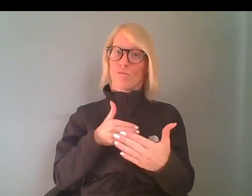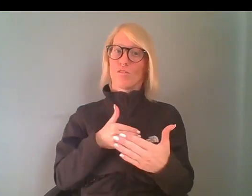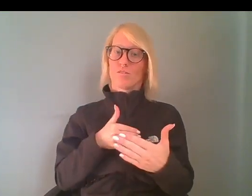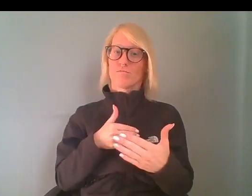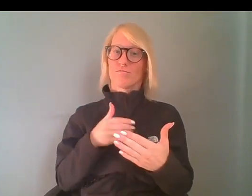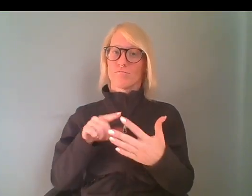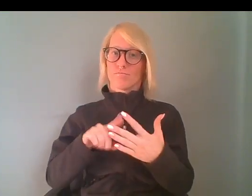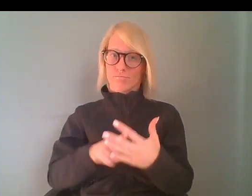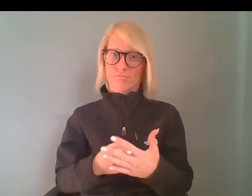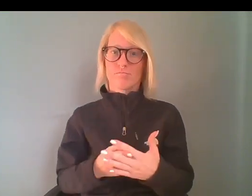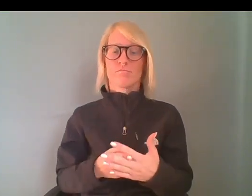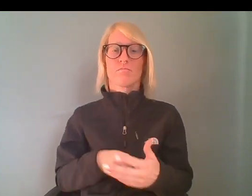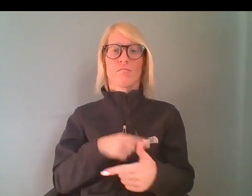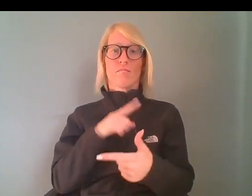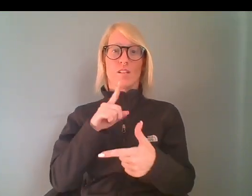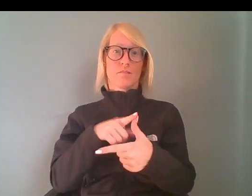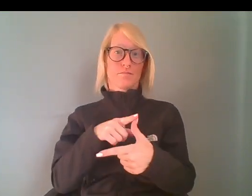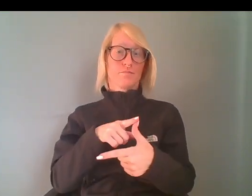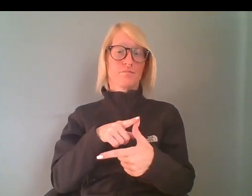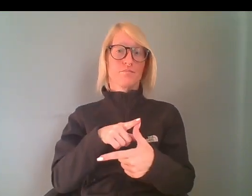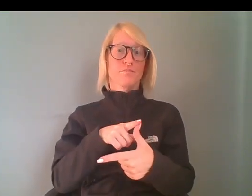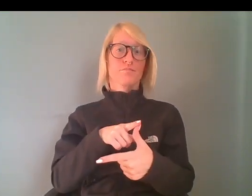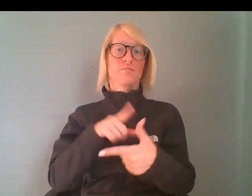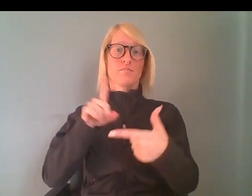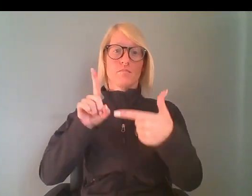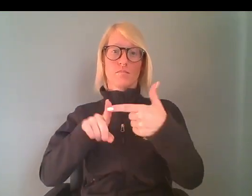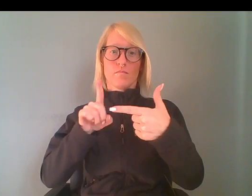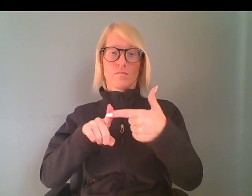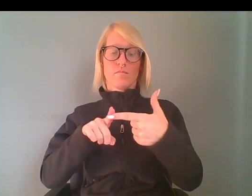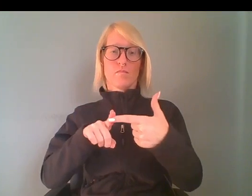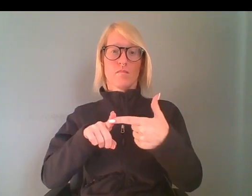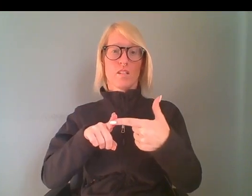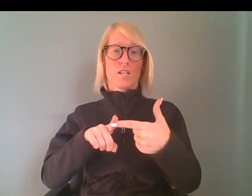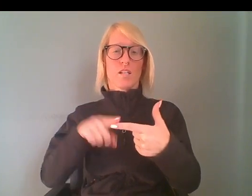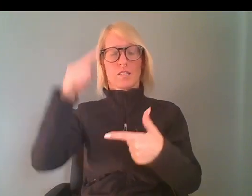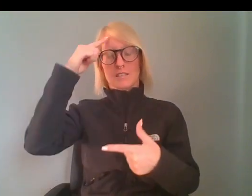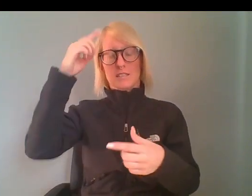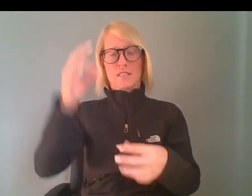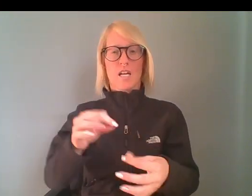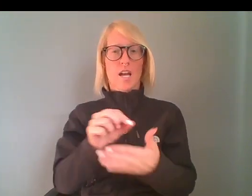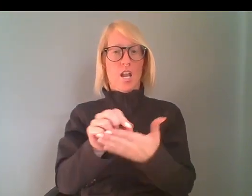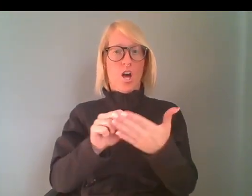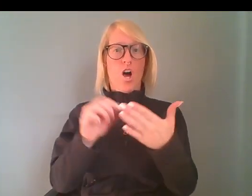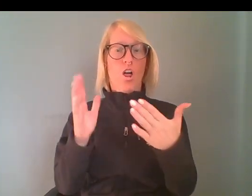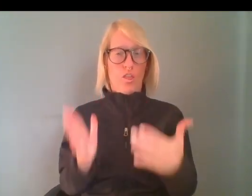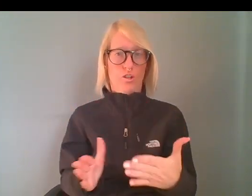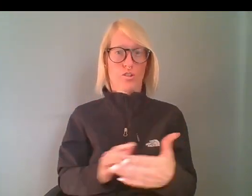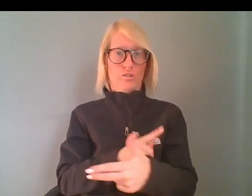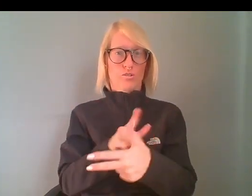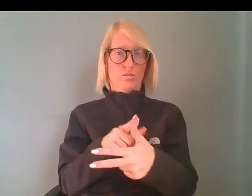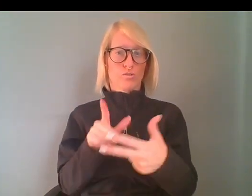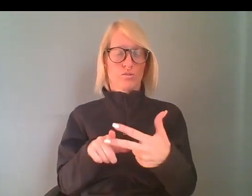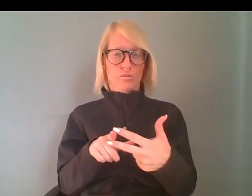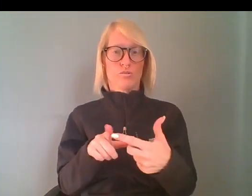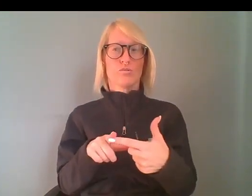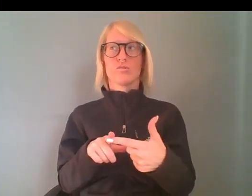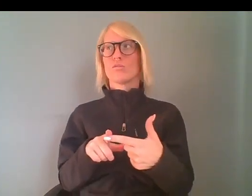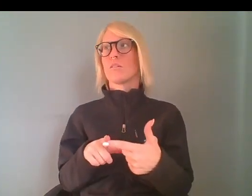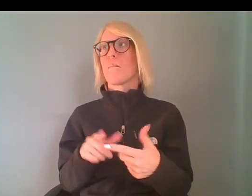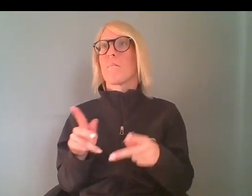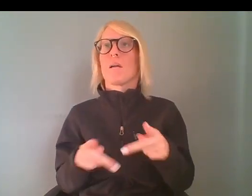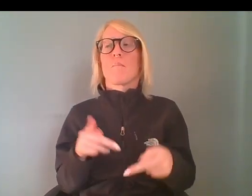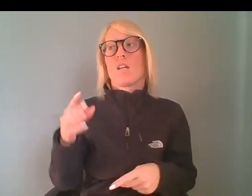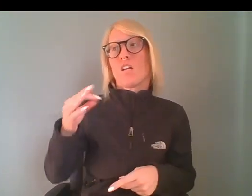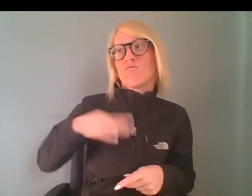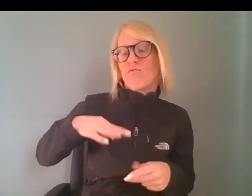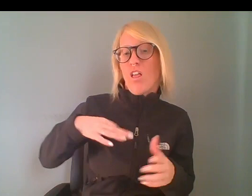the authors. So if you think you're ready to get started, if you have dedicated volunteers or if you have multiple staff that you